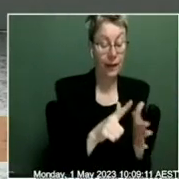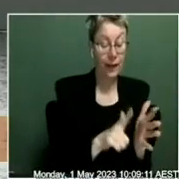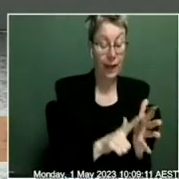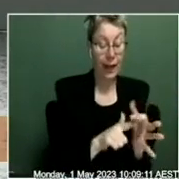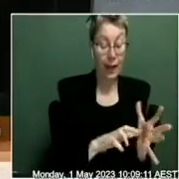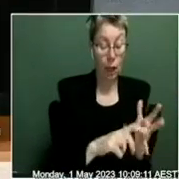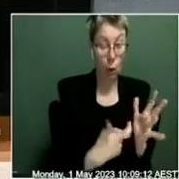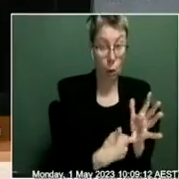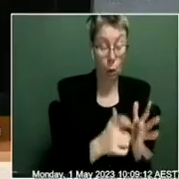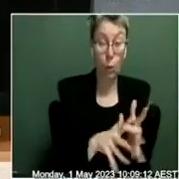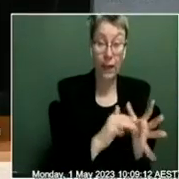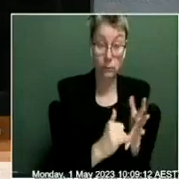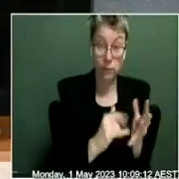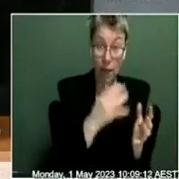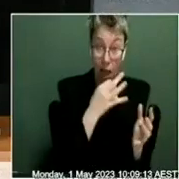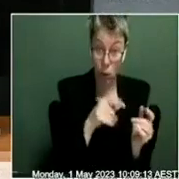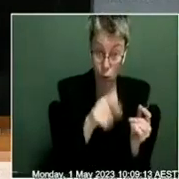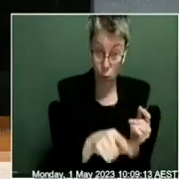today? I do.